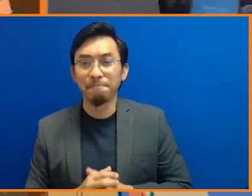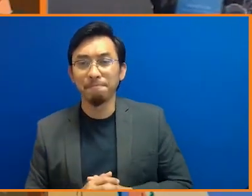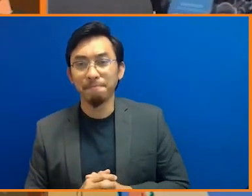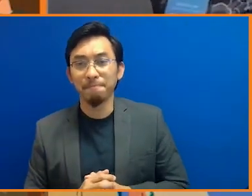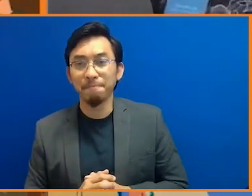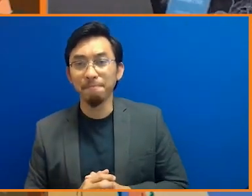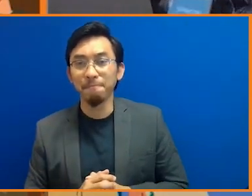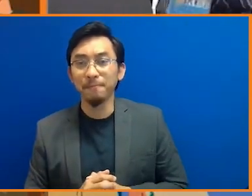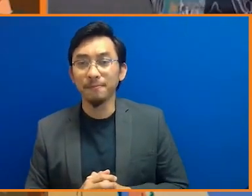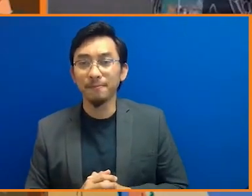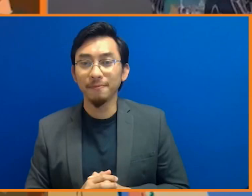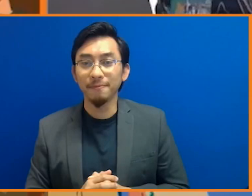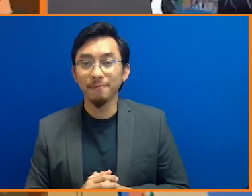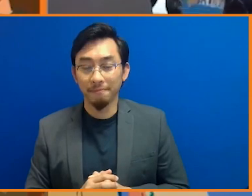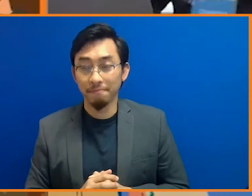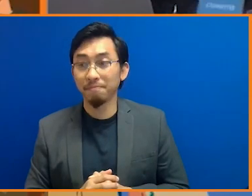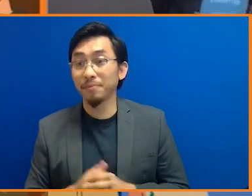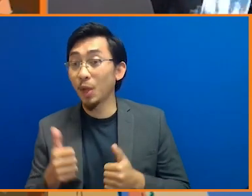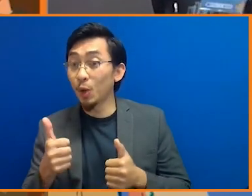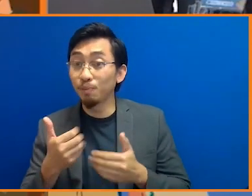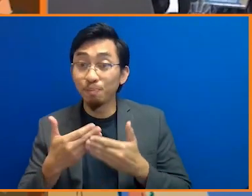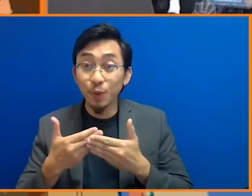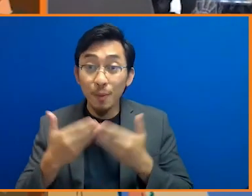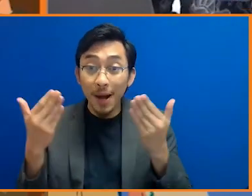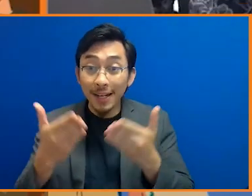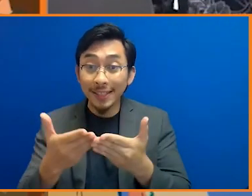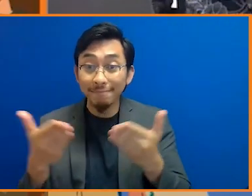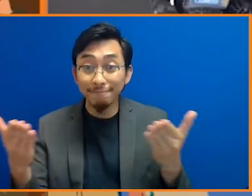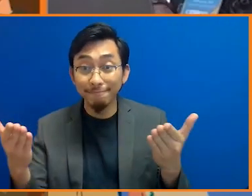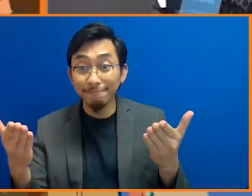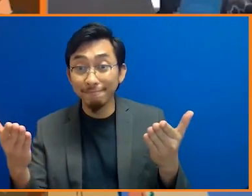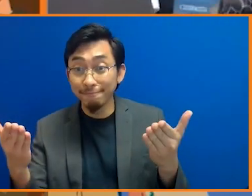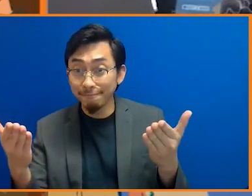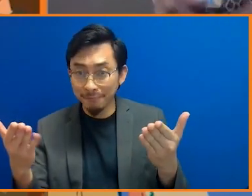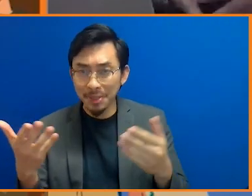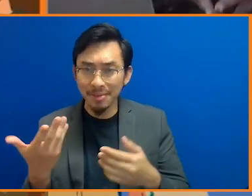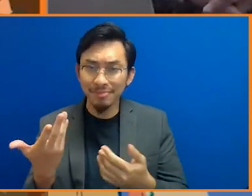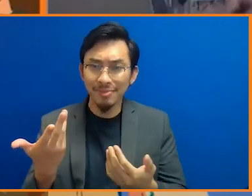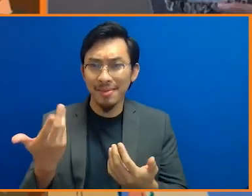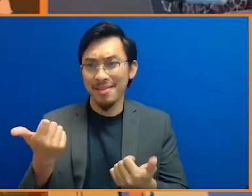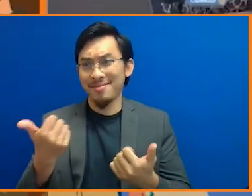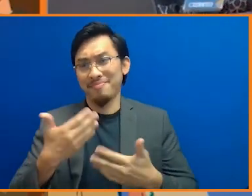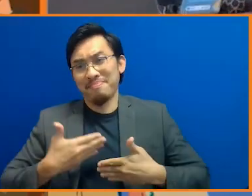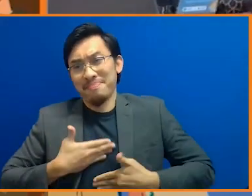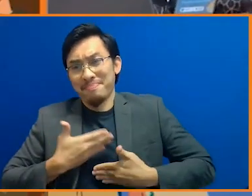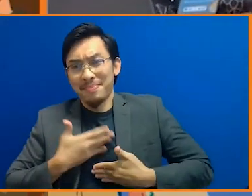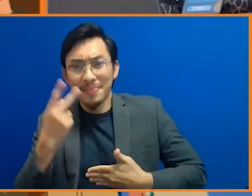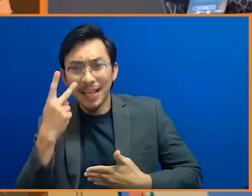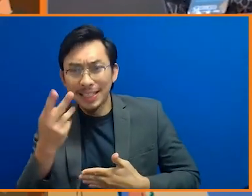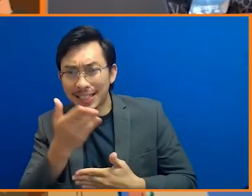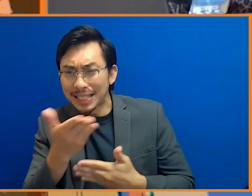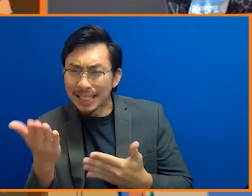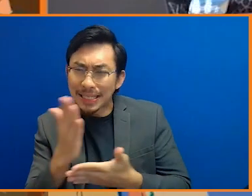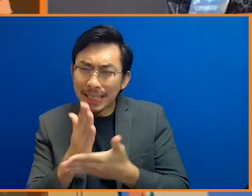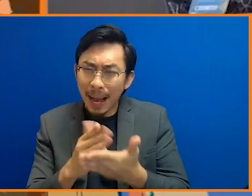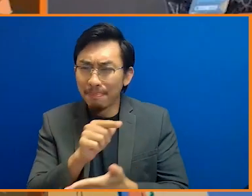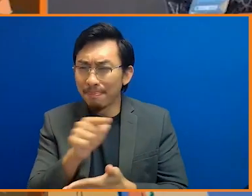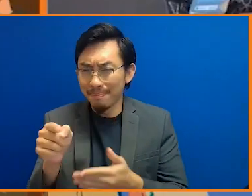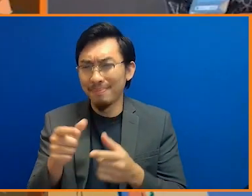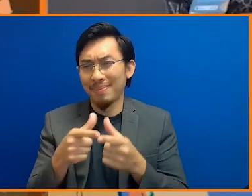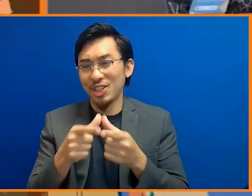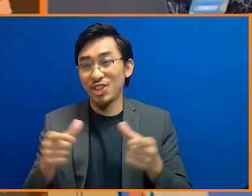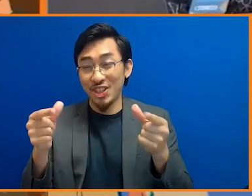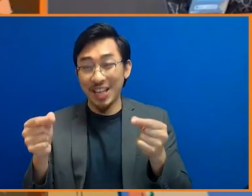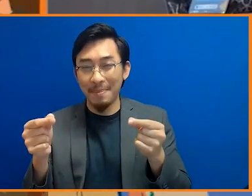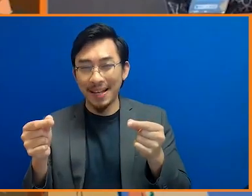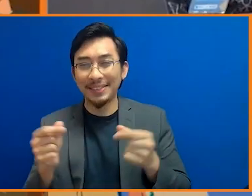Thank you, Dr. Haikal, Azif Haridi. Very good morning, everyone. Have a good noon. Someone